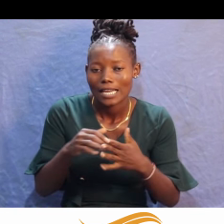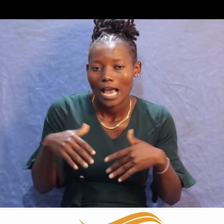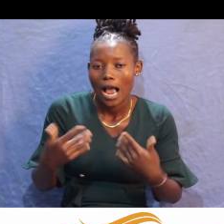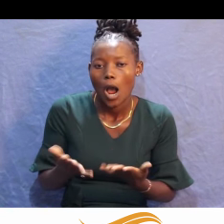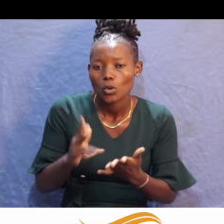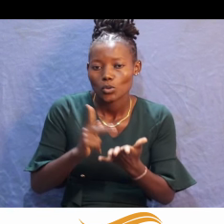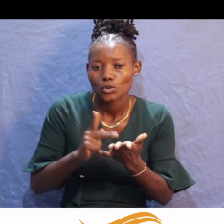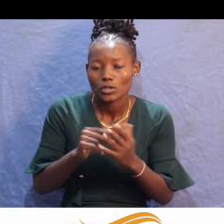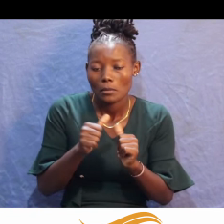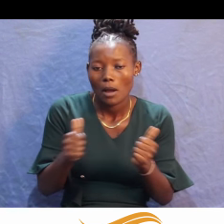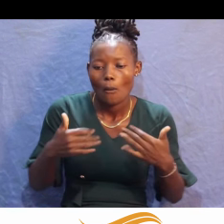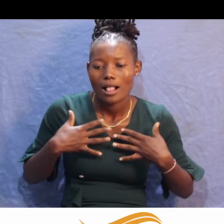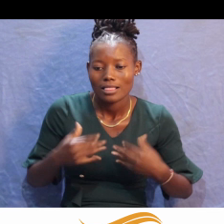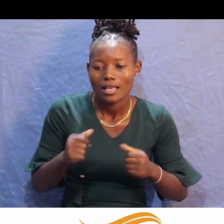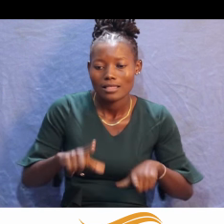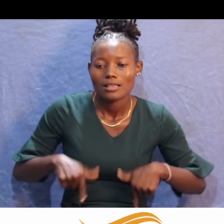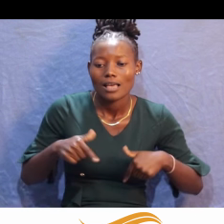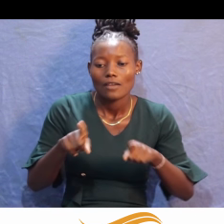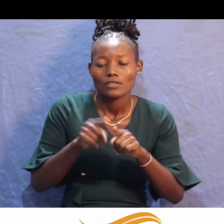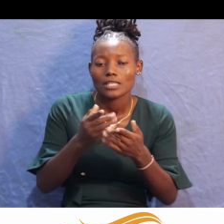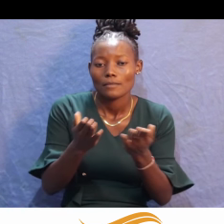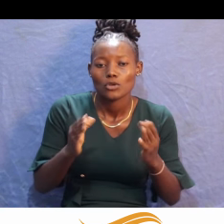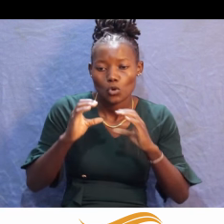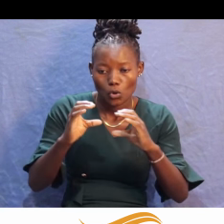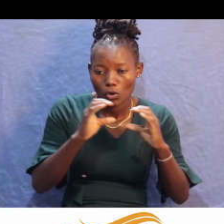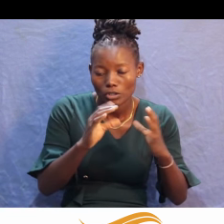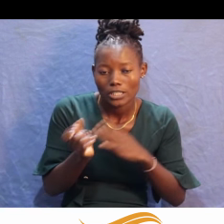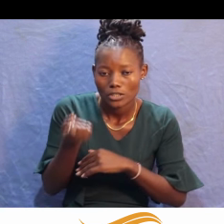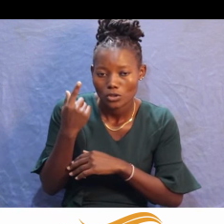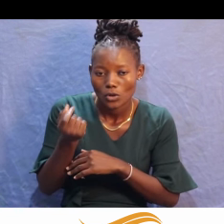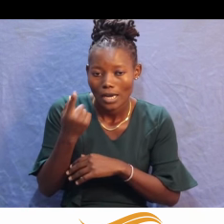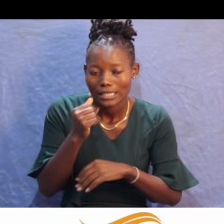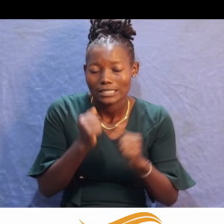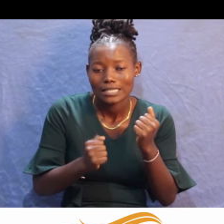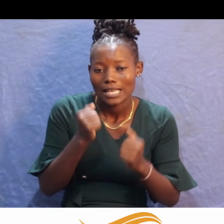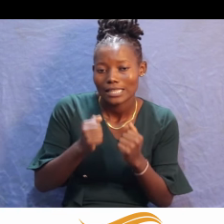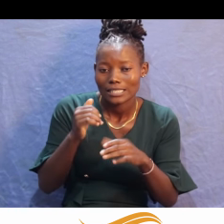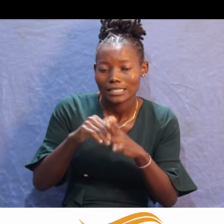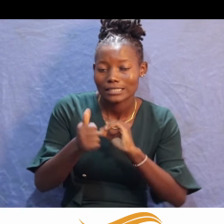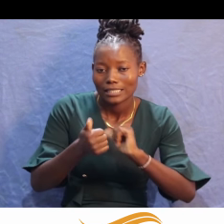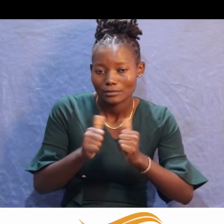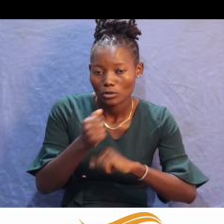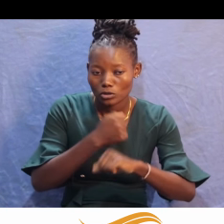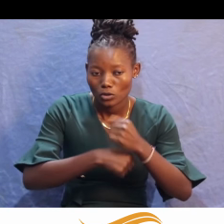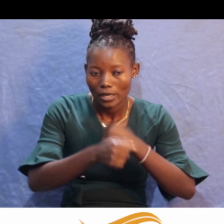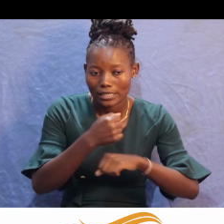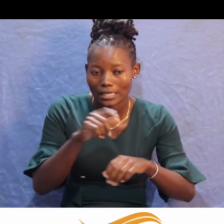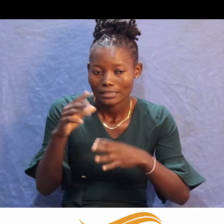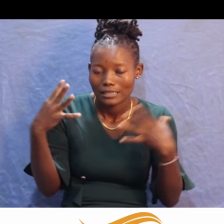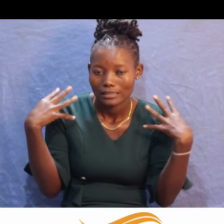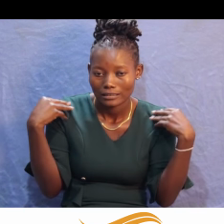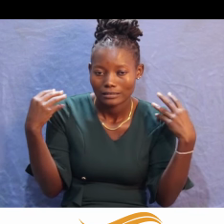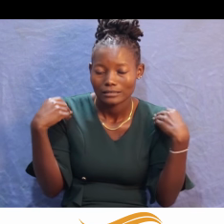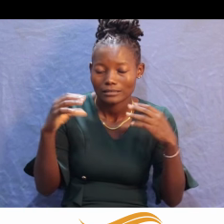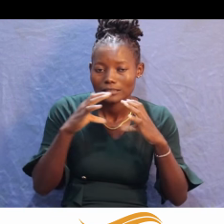and you as coaches can better understand the athletics response to exercise, which results in better